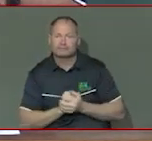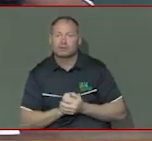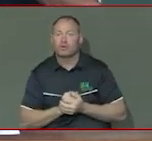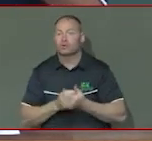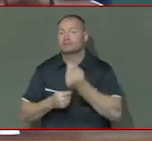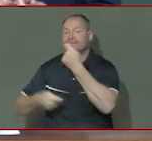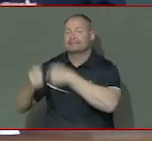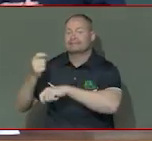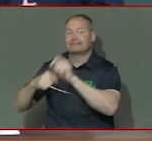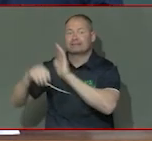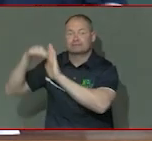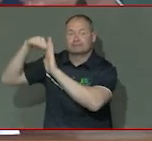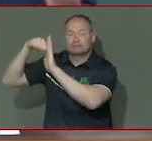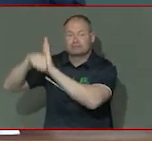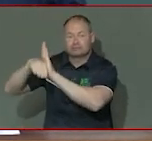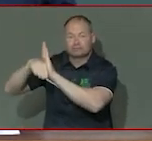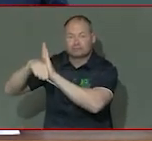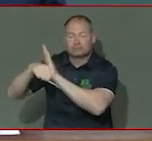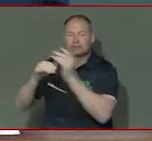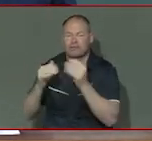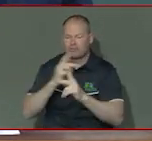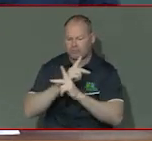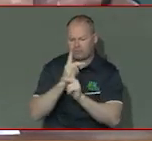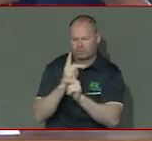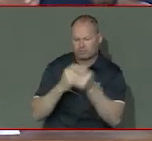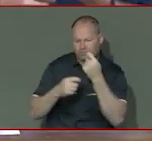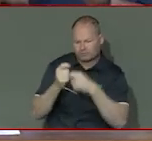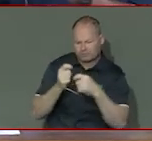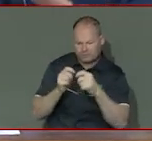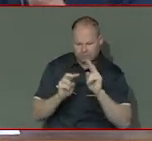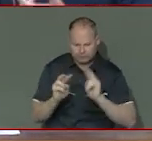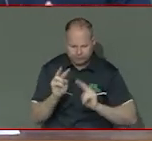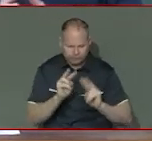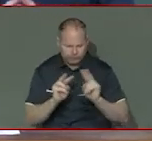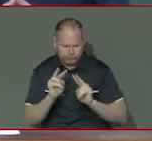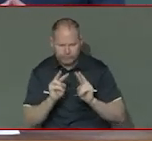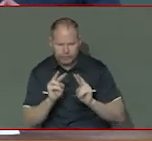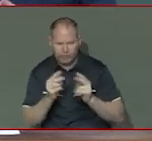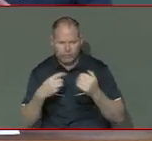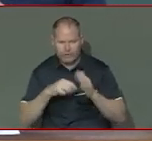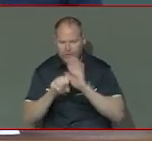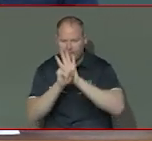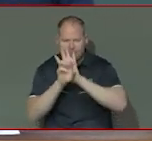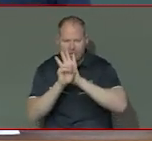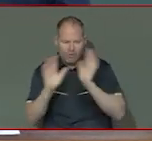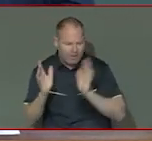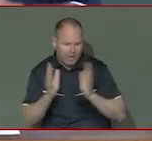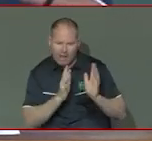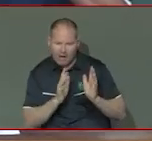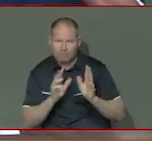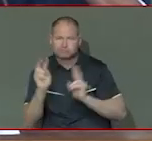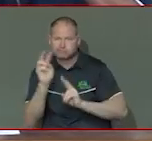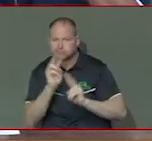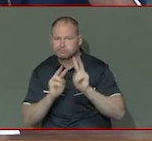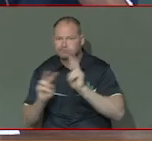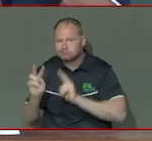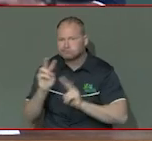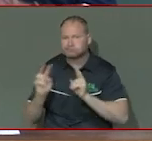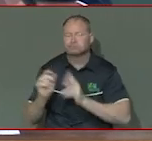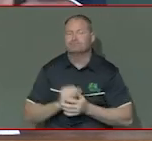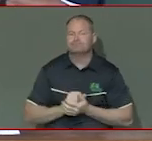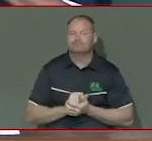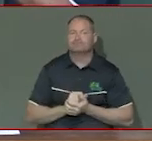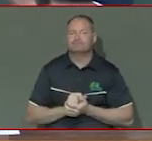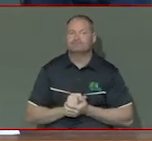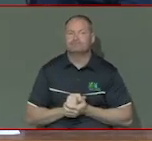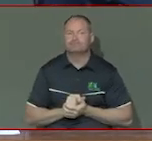know they must go look at the products that they sell, and they must look at the marketing that they do. All right. So the first